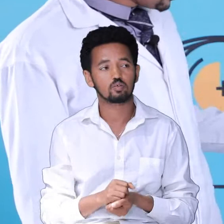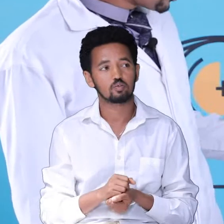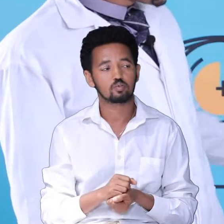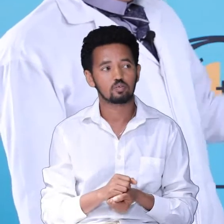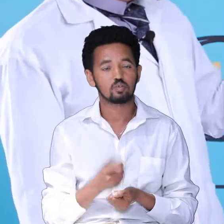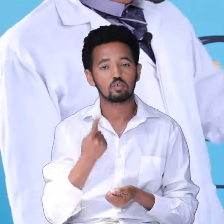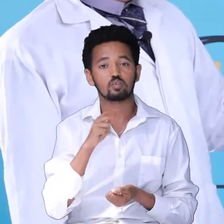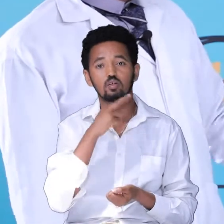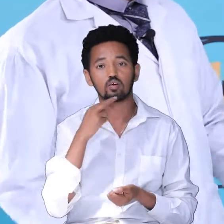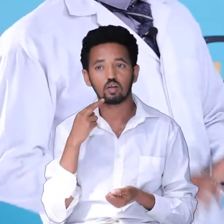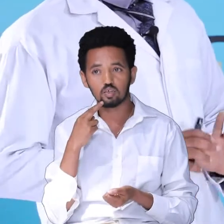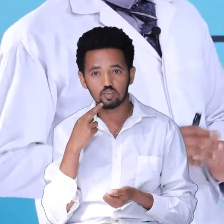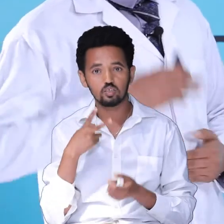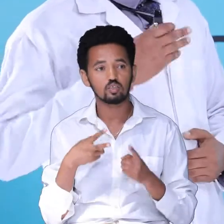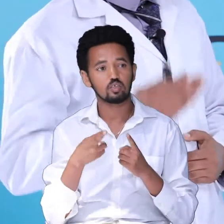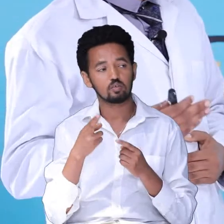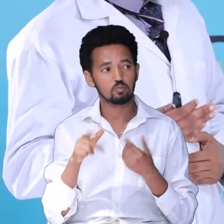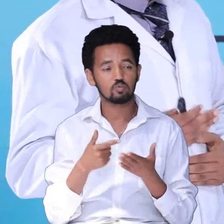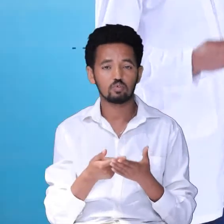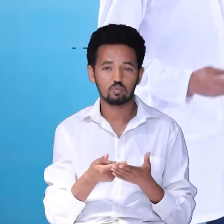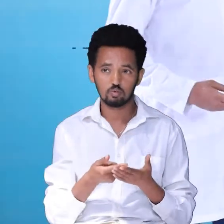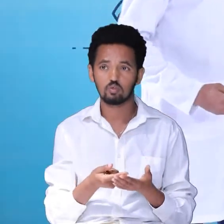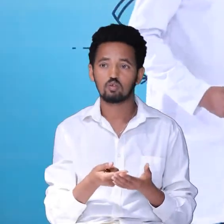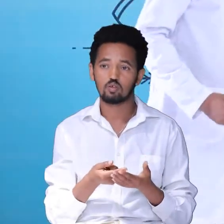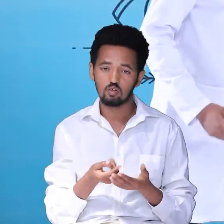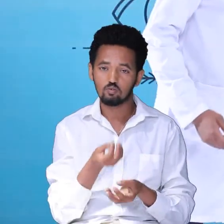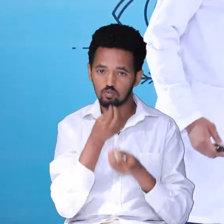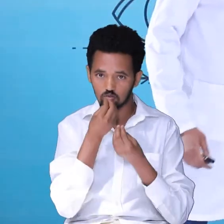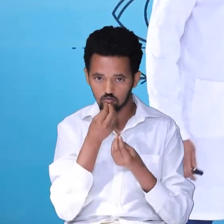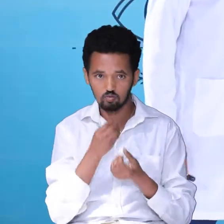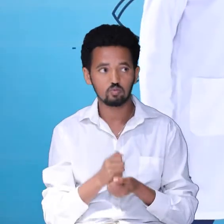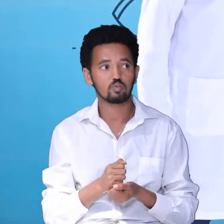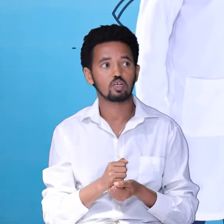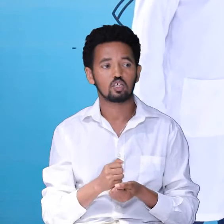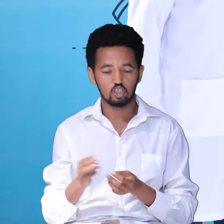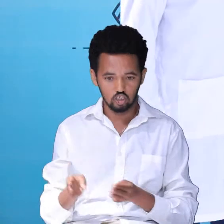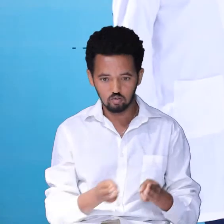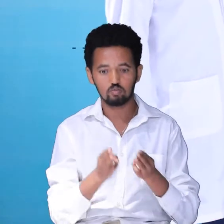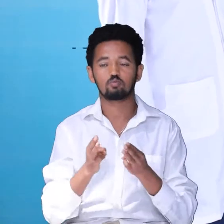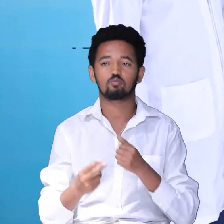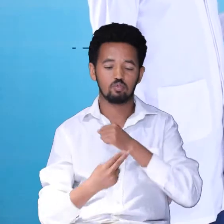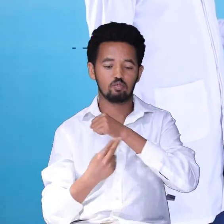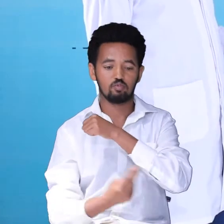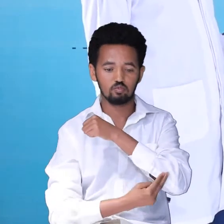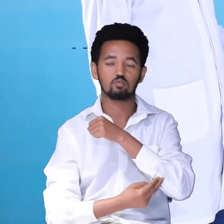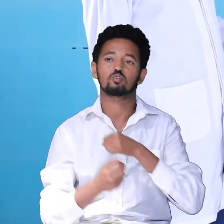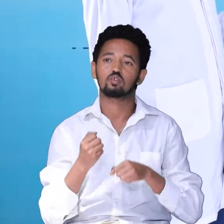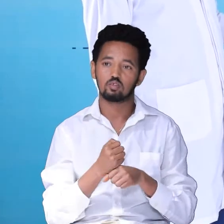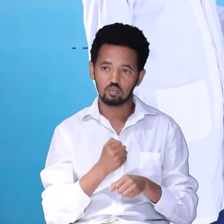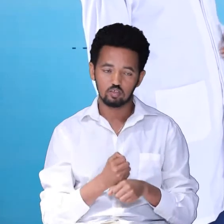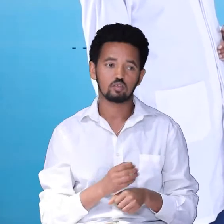The Russians cut off supplies of food, destroyed roads and bridges, and